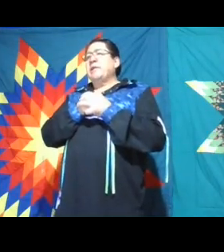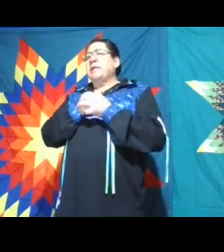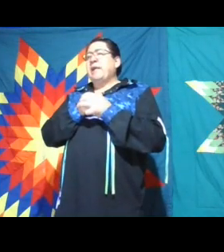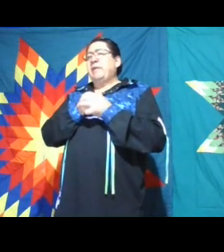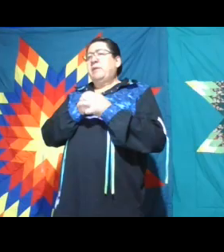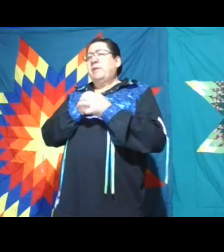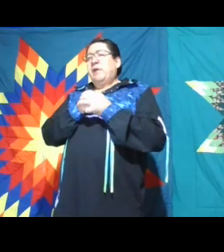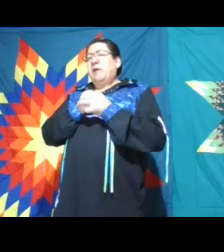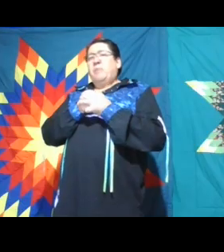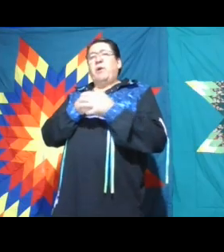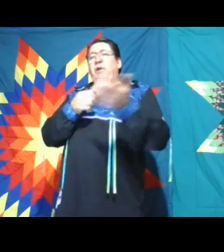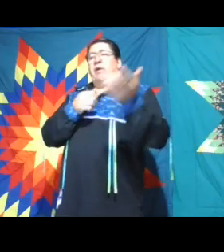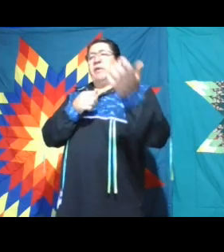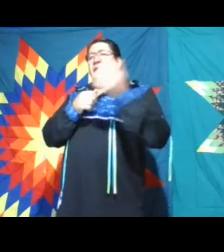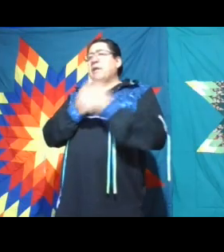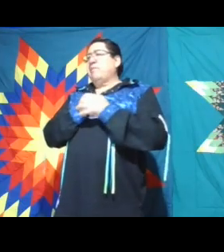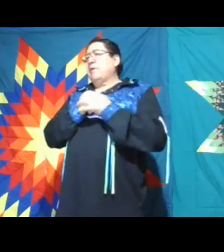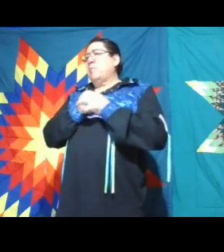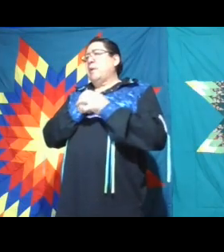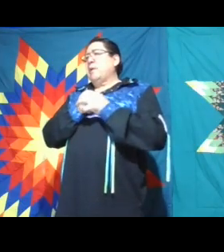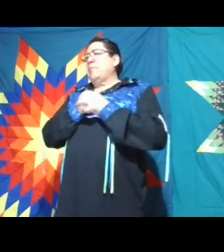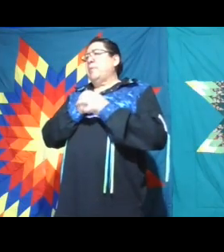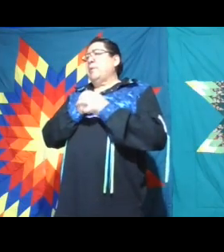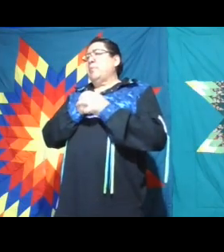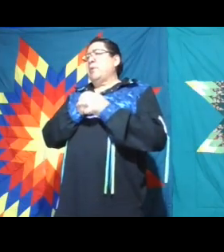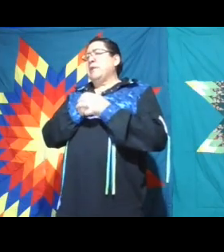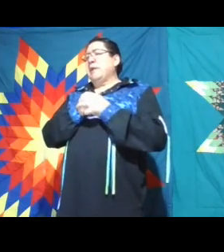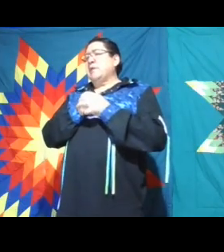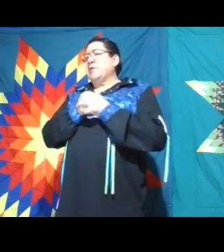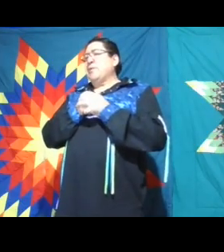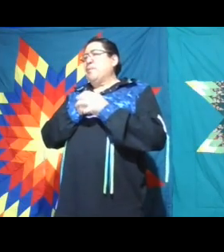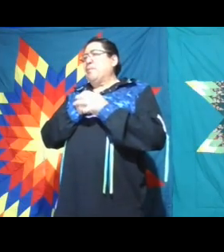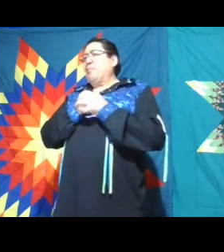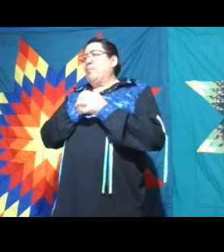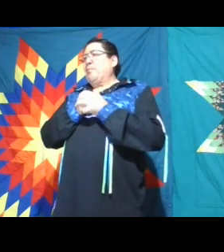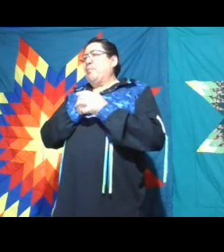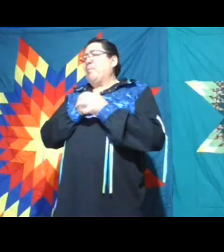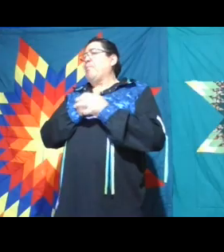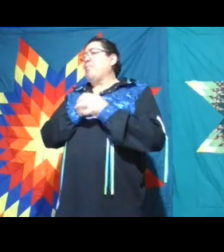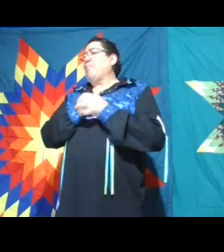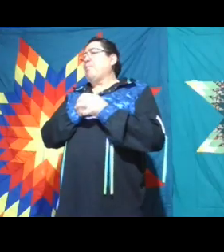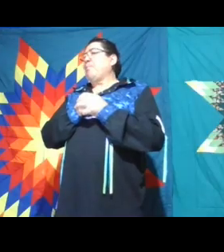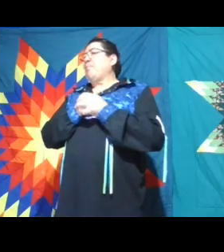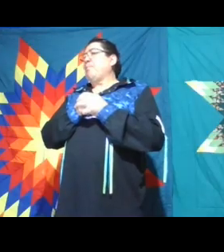in detail, but thank you for the comment about the presentation.